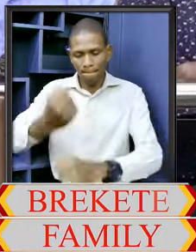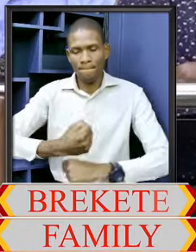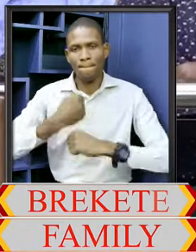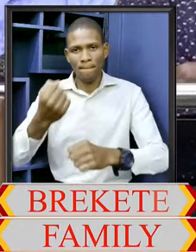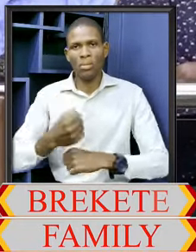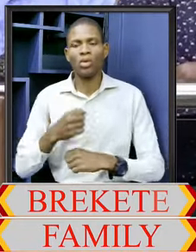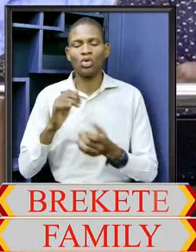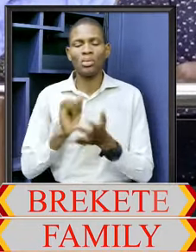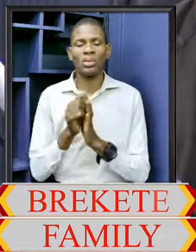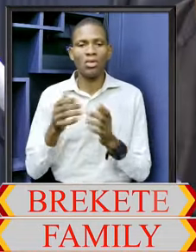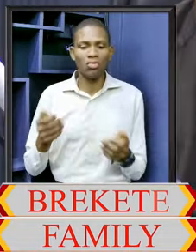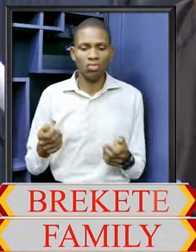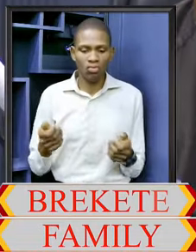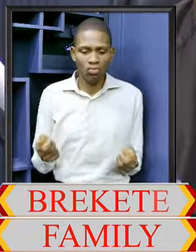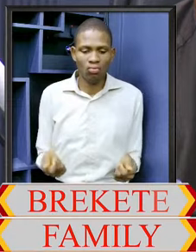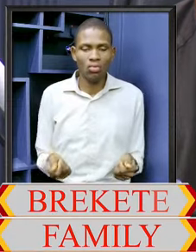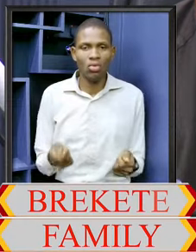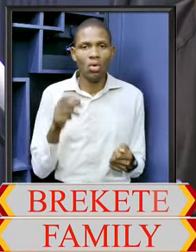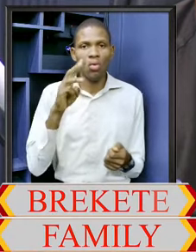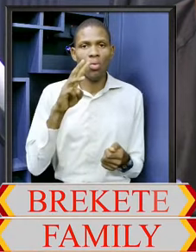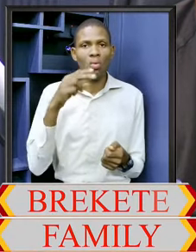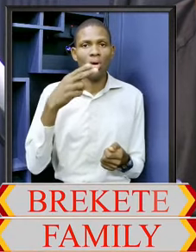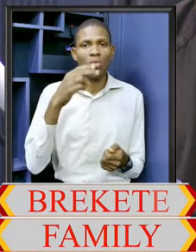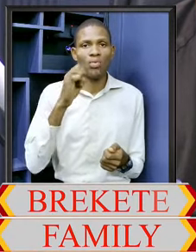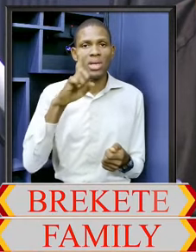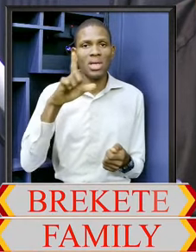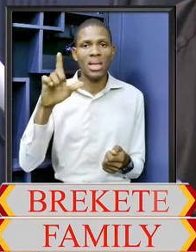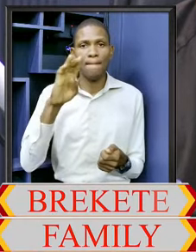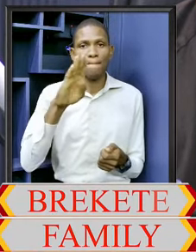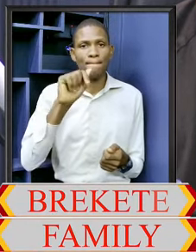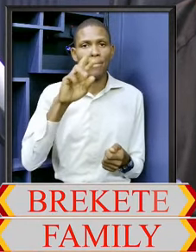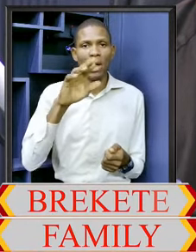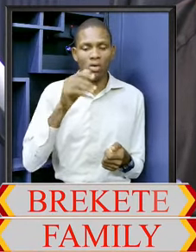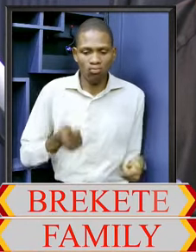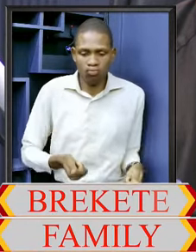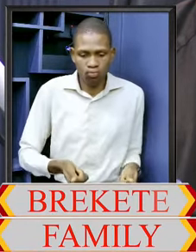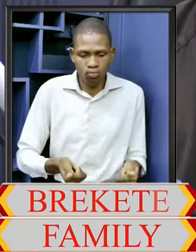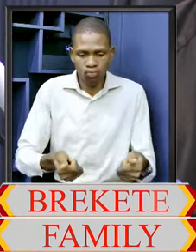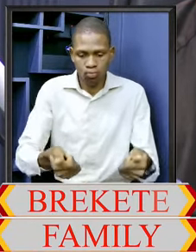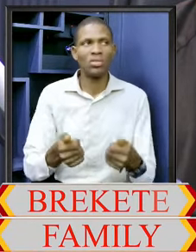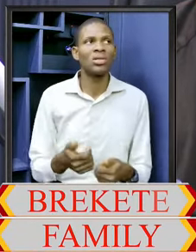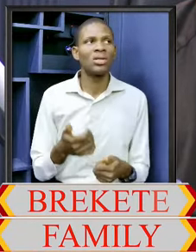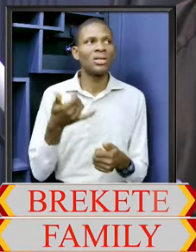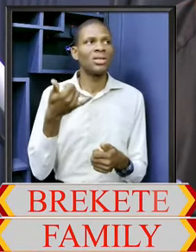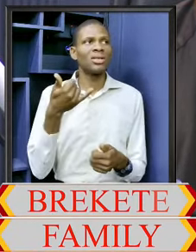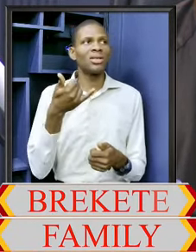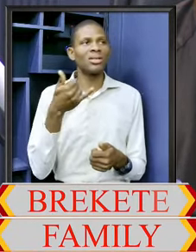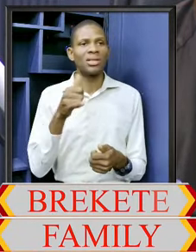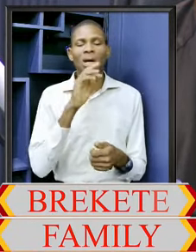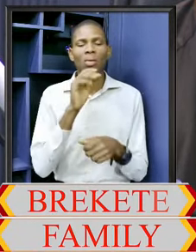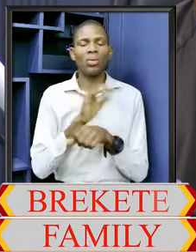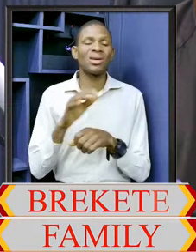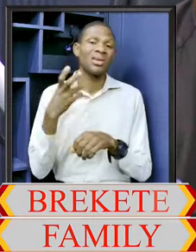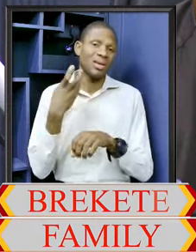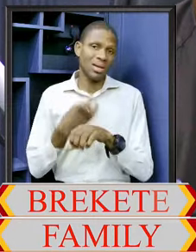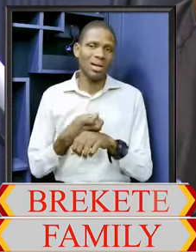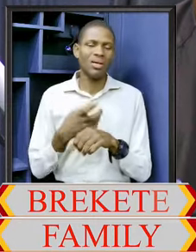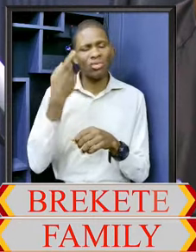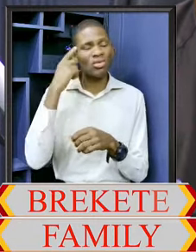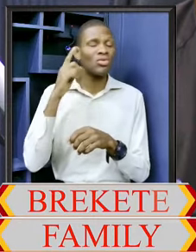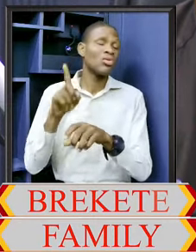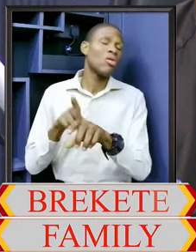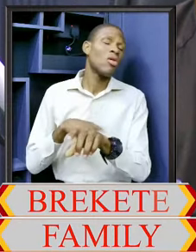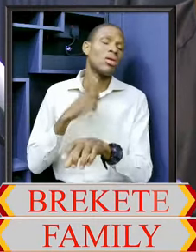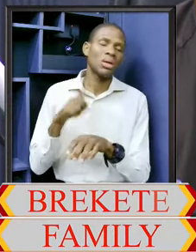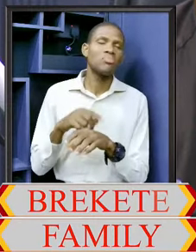build wholesale market, those where they build, they do it in, they are working hard. And some of them don't, they work hard for over a period of time,